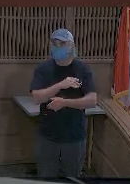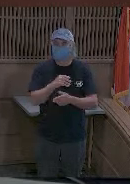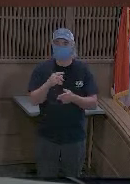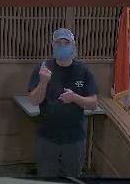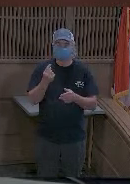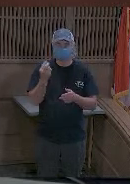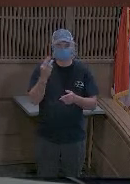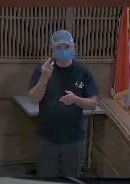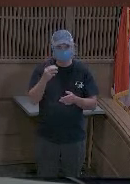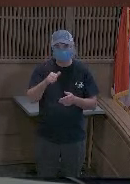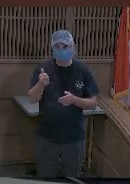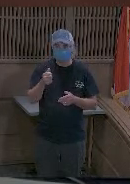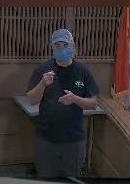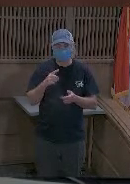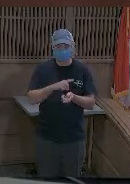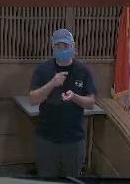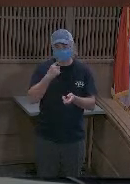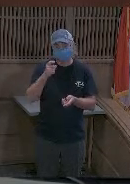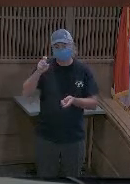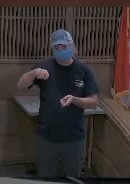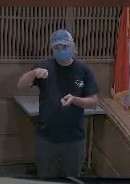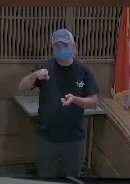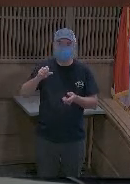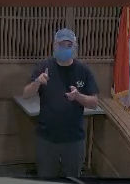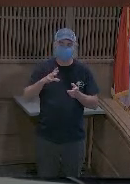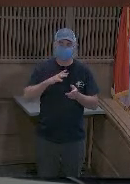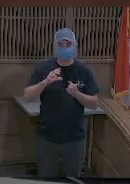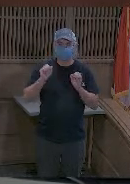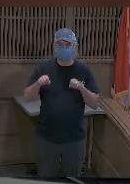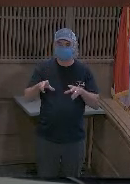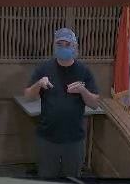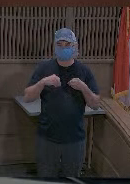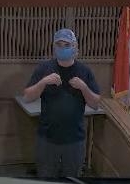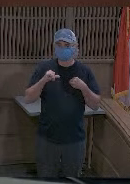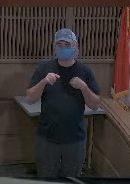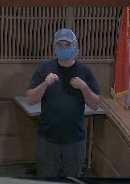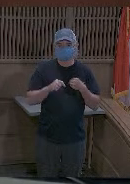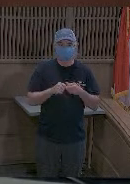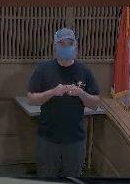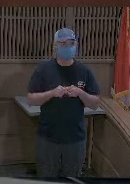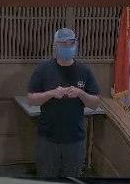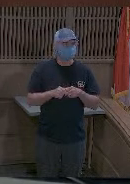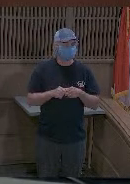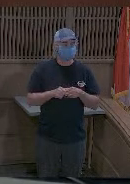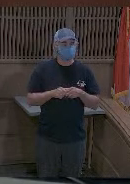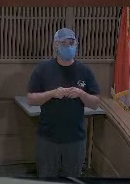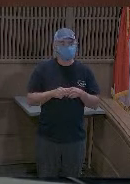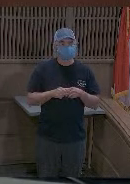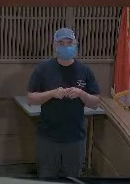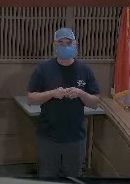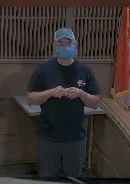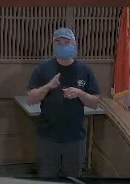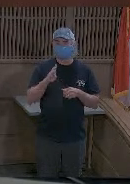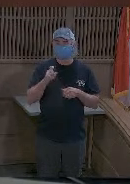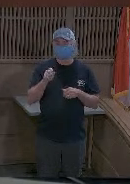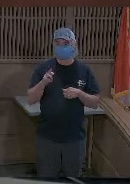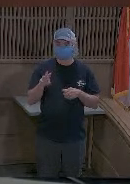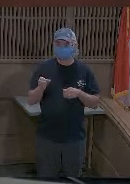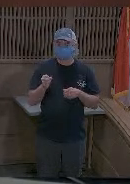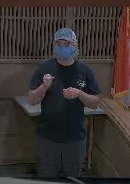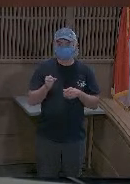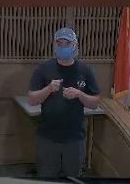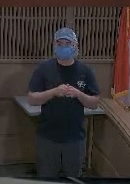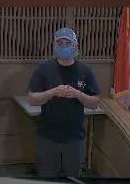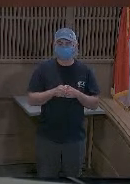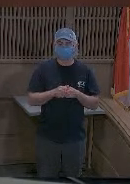million people who got the Johnson & Johnson COVID-19 vaccine, booster shots are now recommended for those who are 18 and